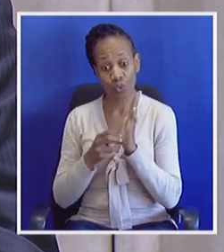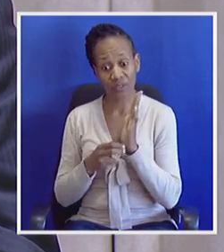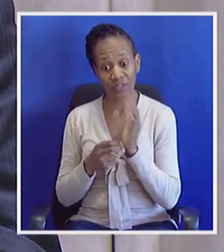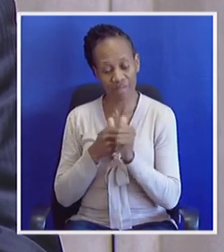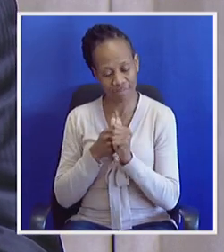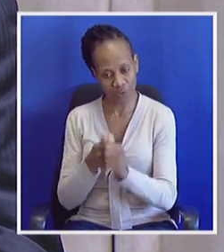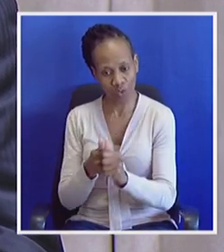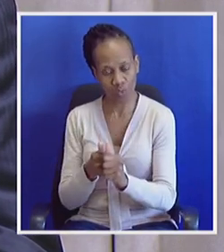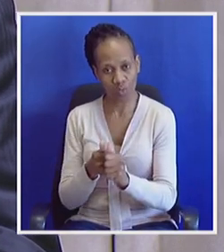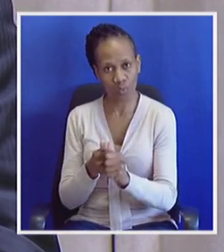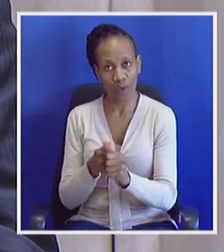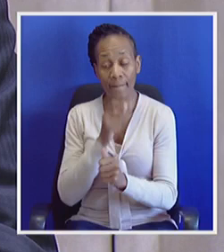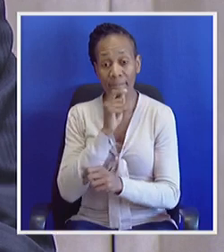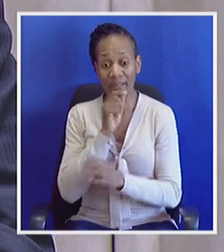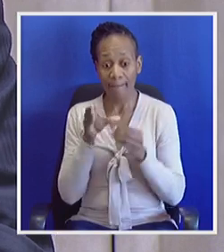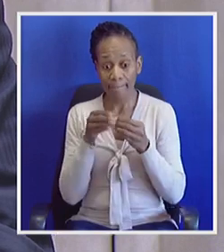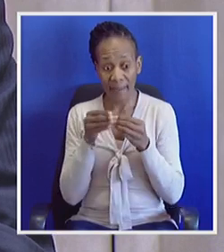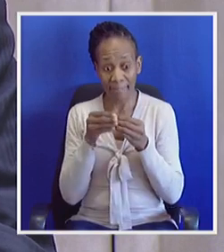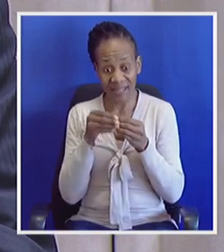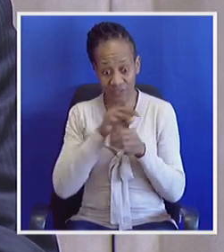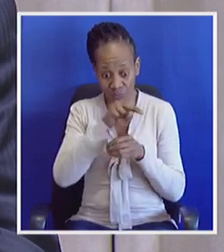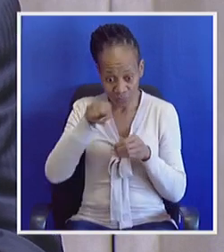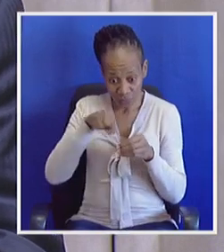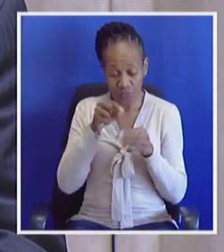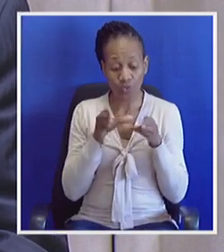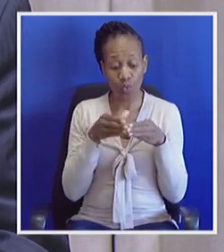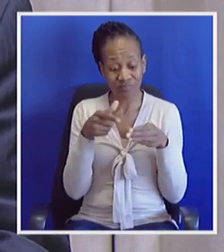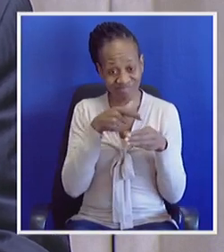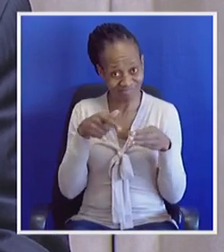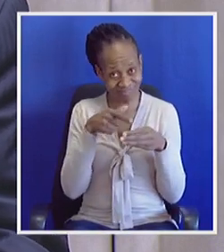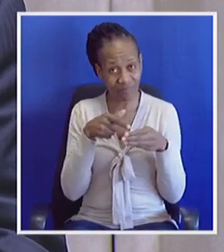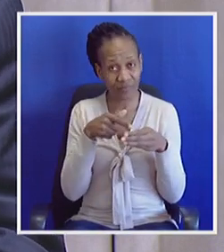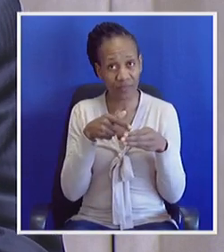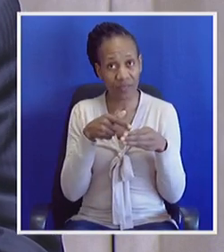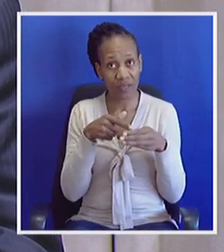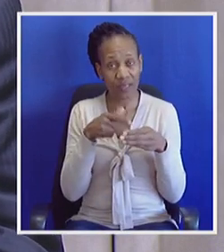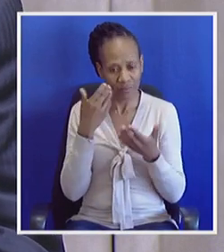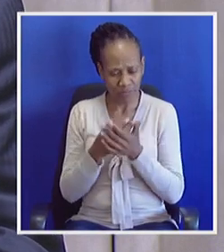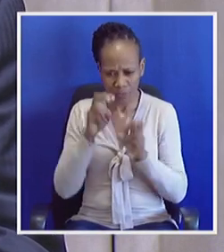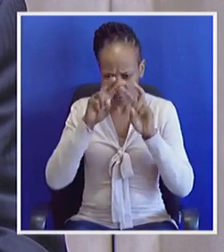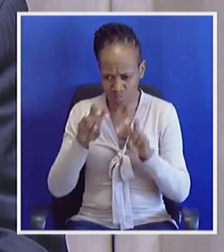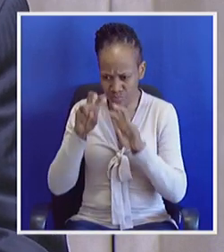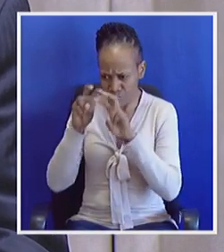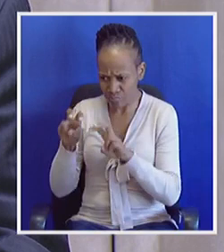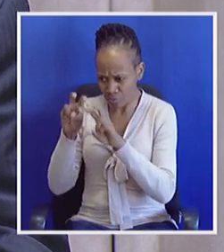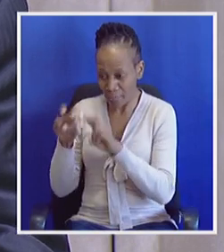holds the trustees and all of them responsible for acts of fraud or